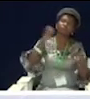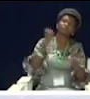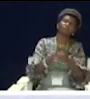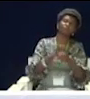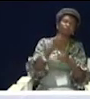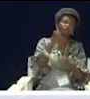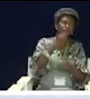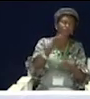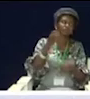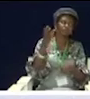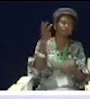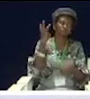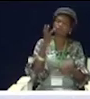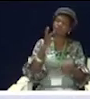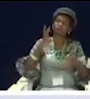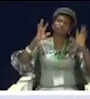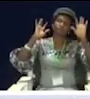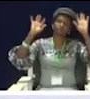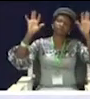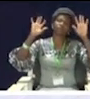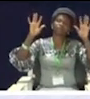was supernaturally fed.